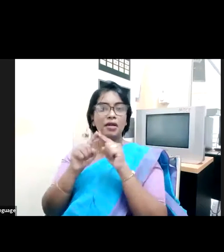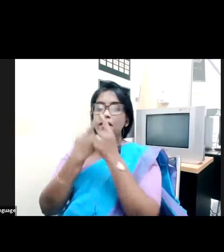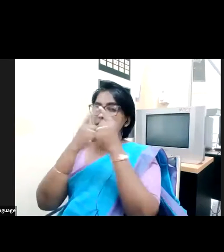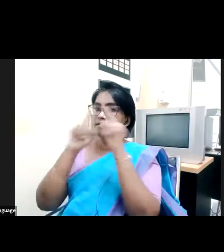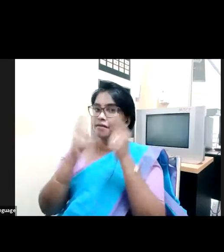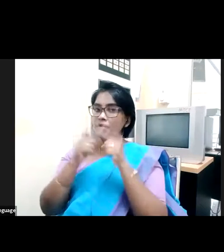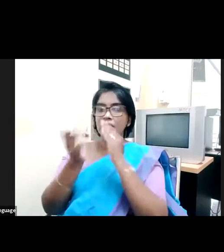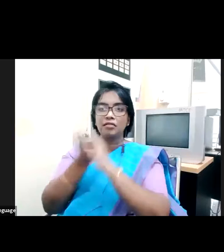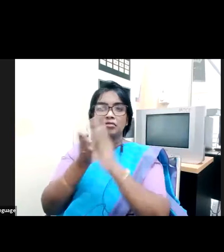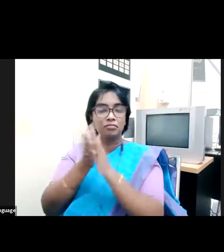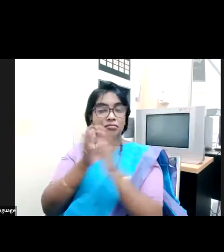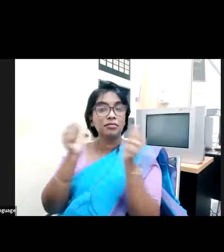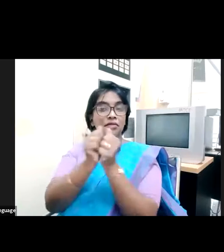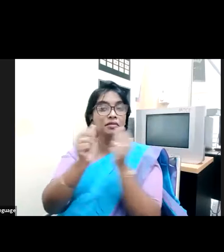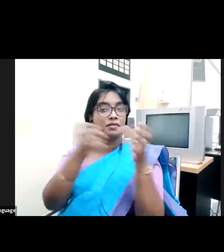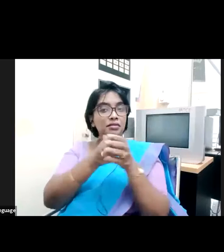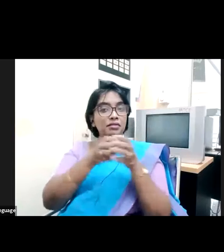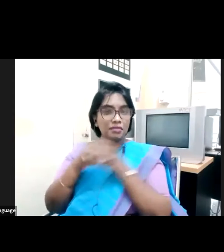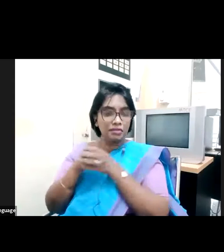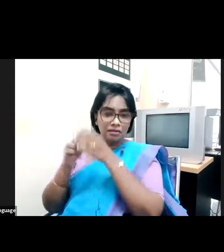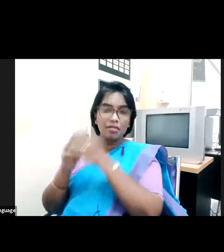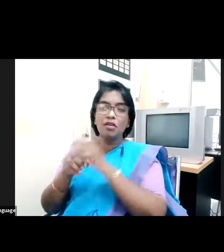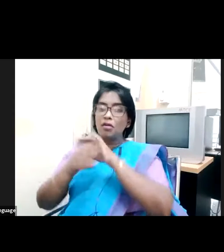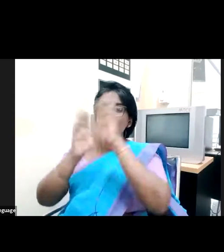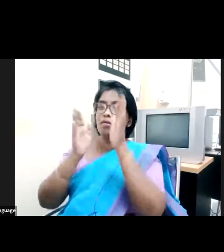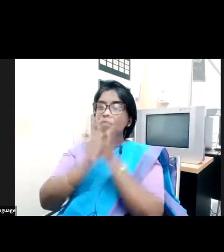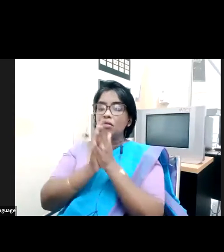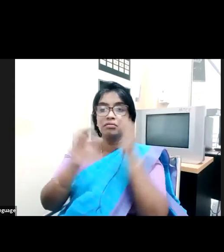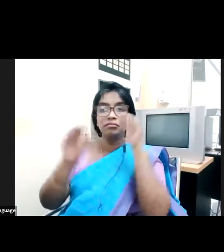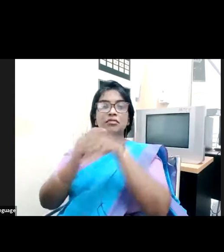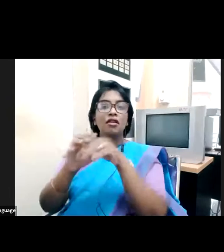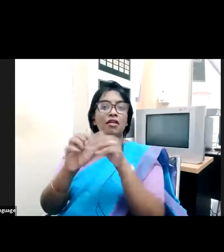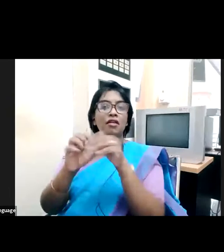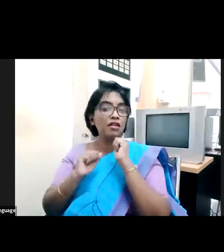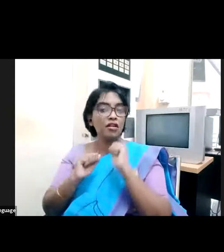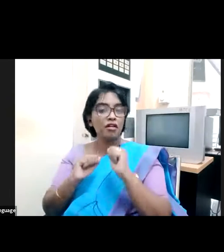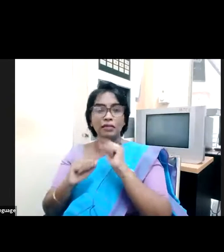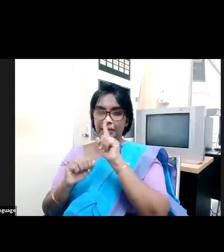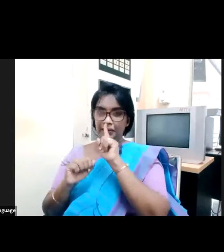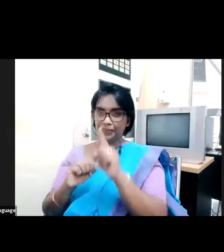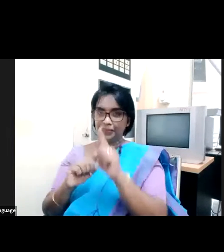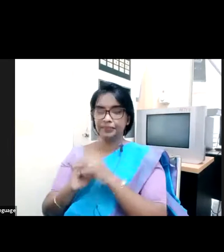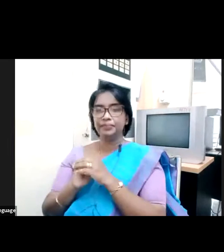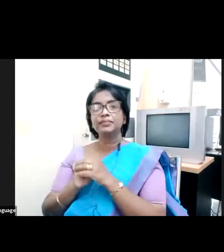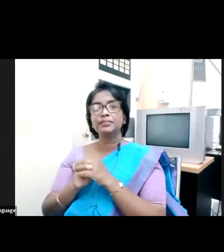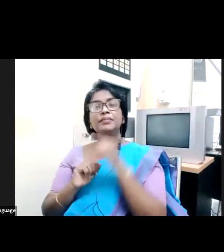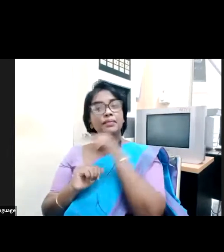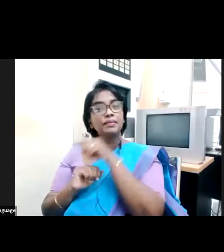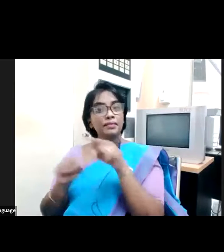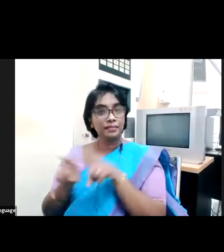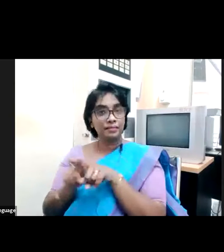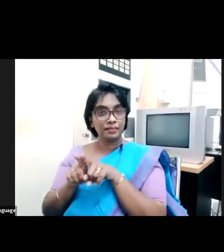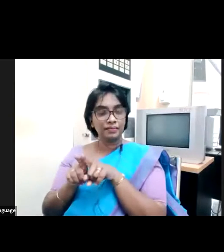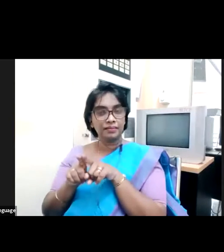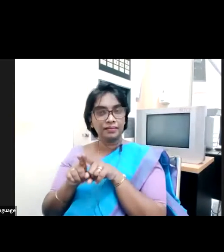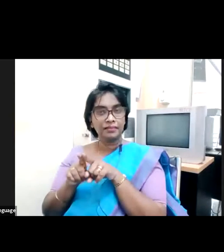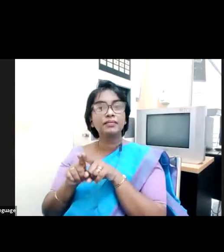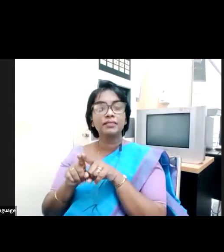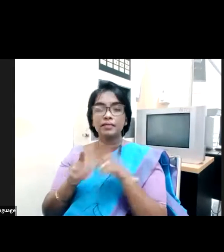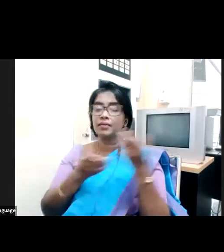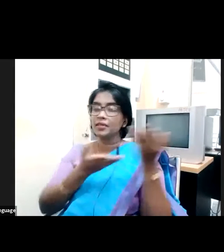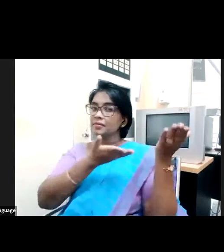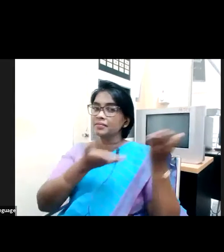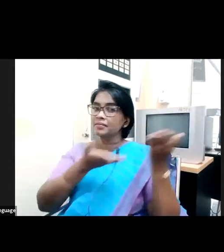workplace and in the country. So with that, I would invite our